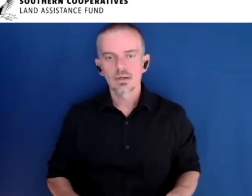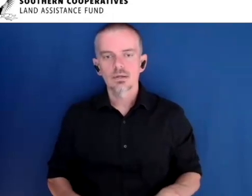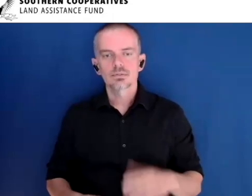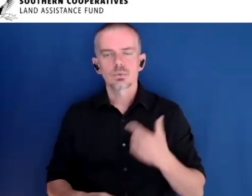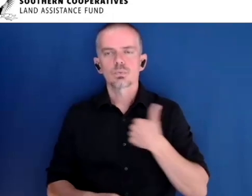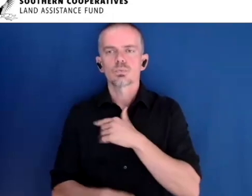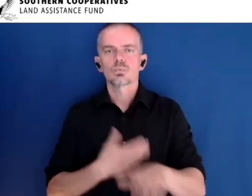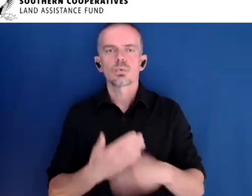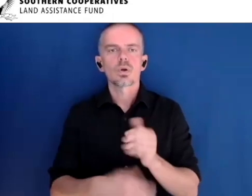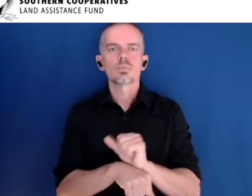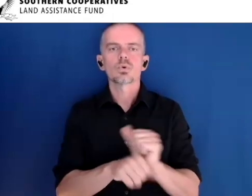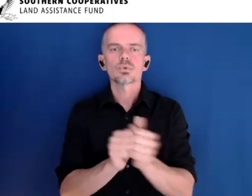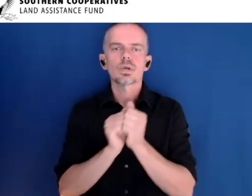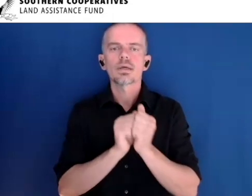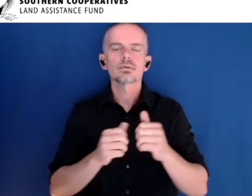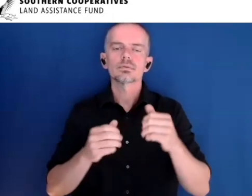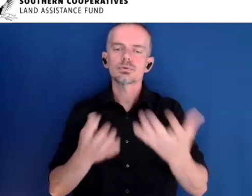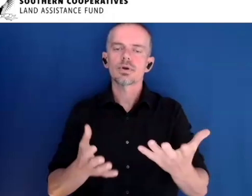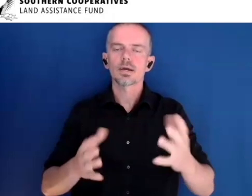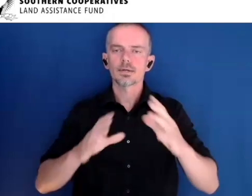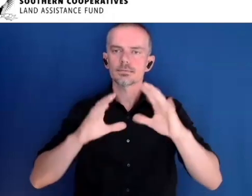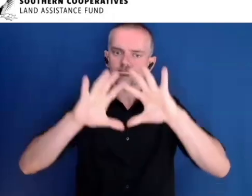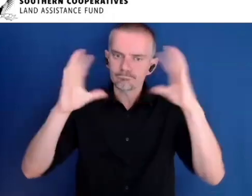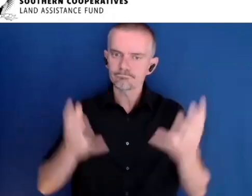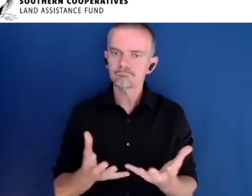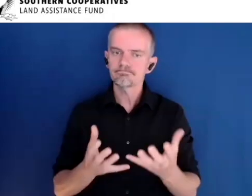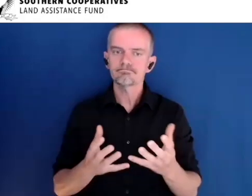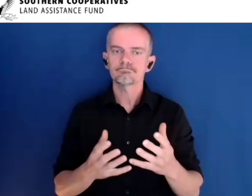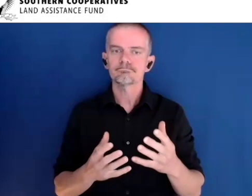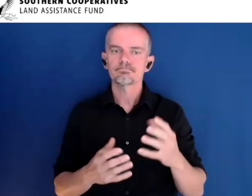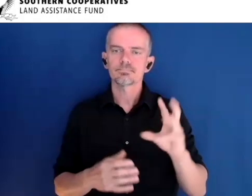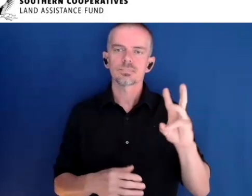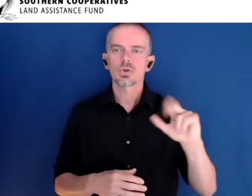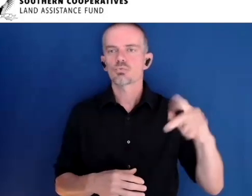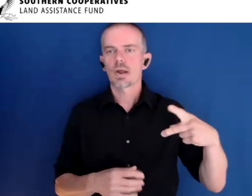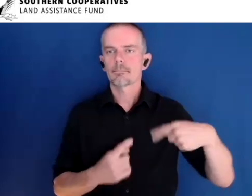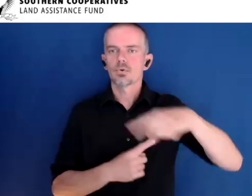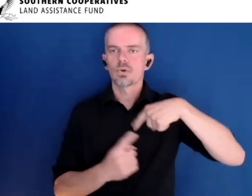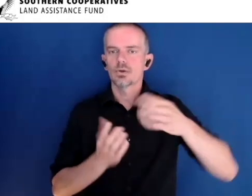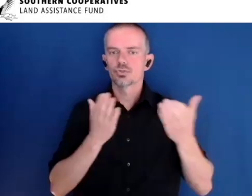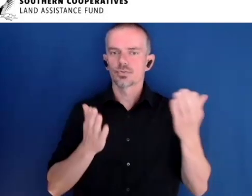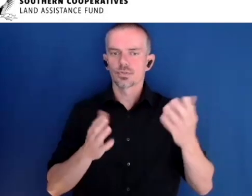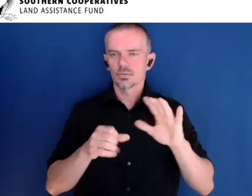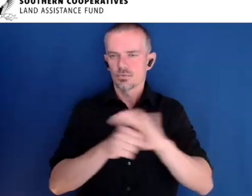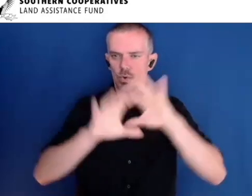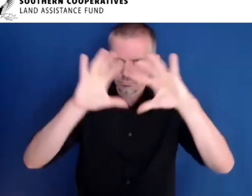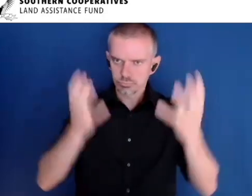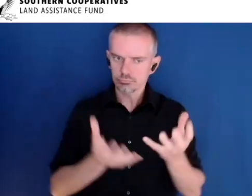be providing comprehensive wraparound services to communities in a lot of different ways.